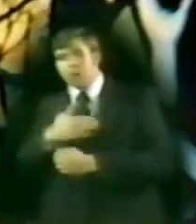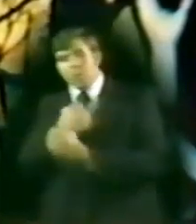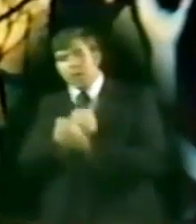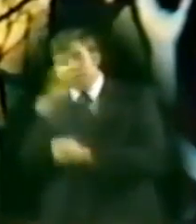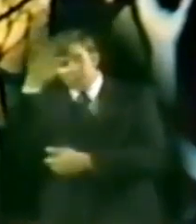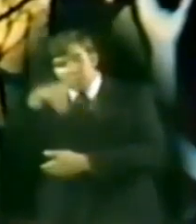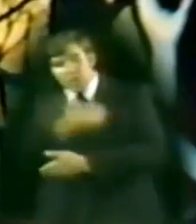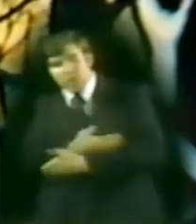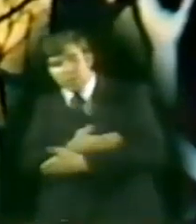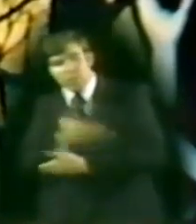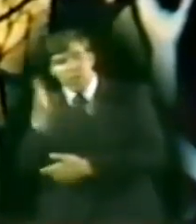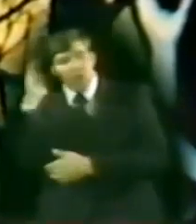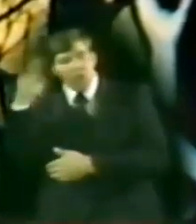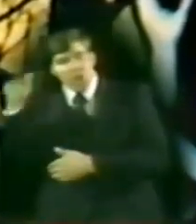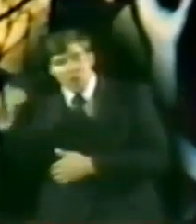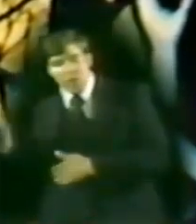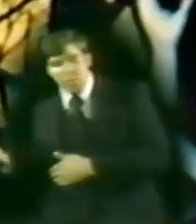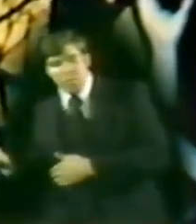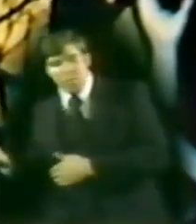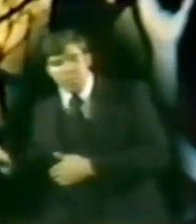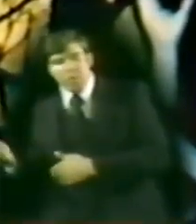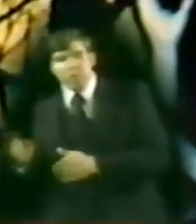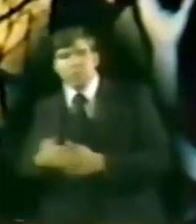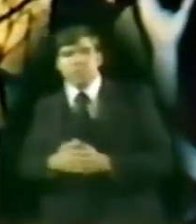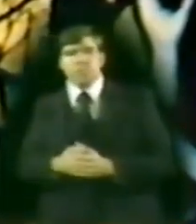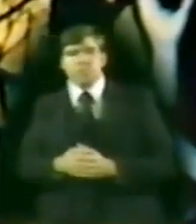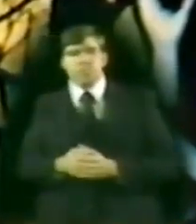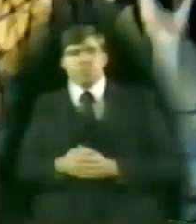my beloved Son. Hear him."